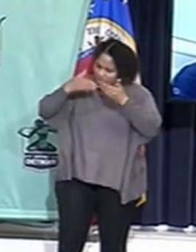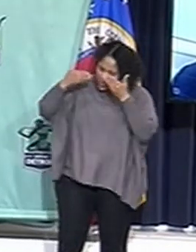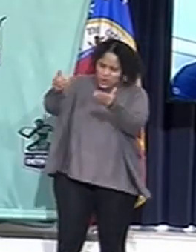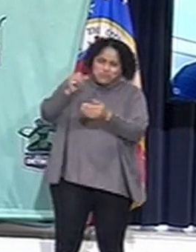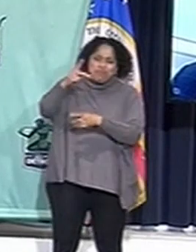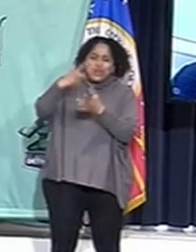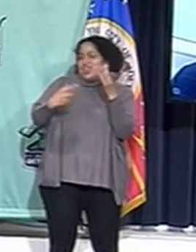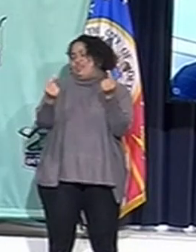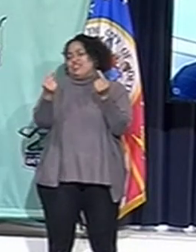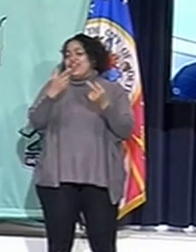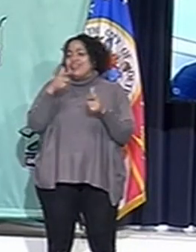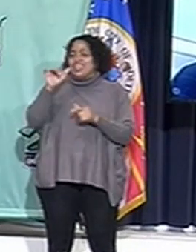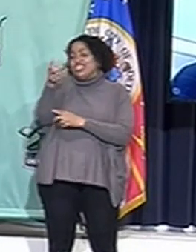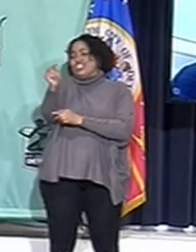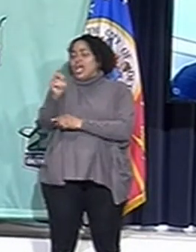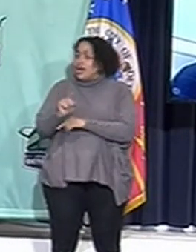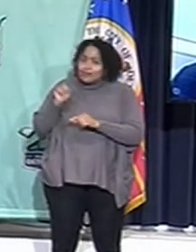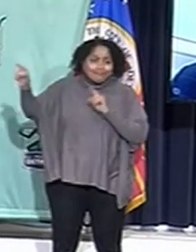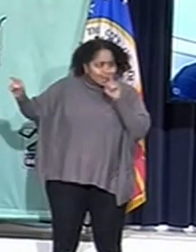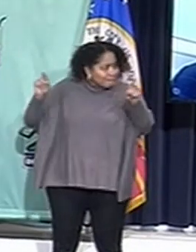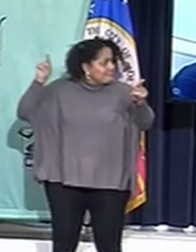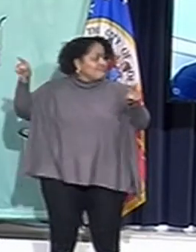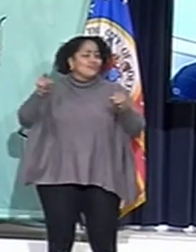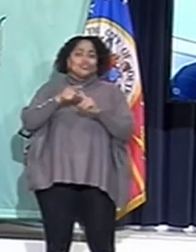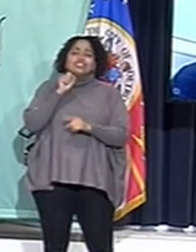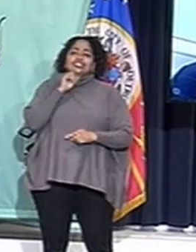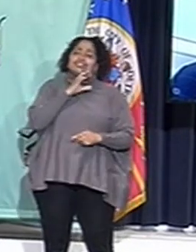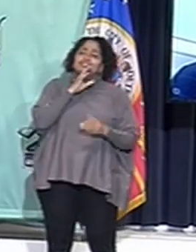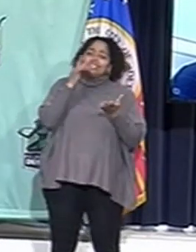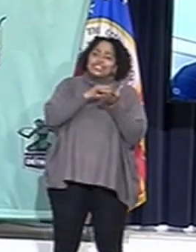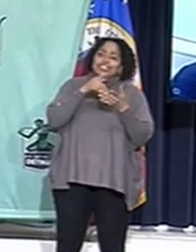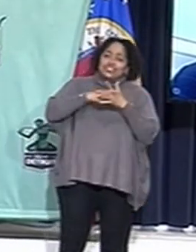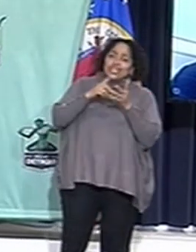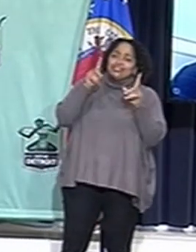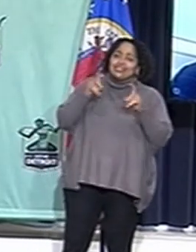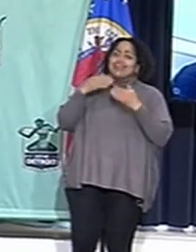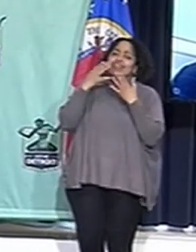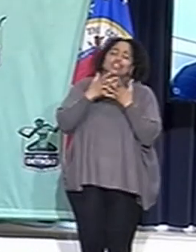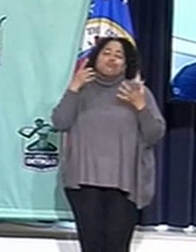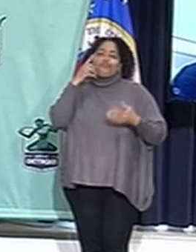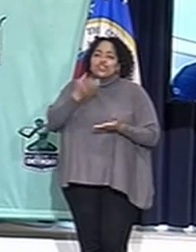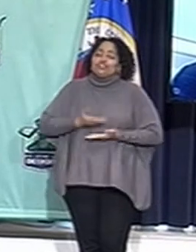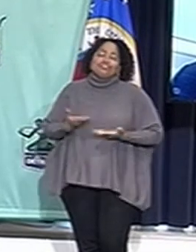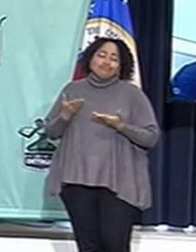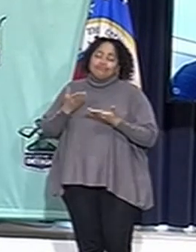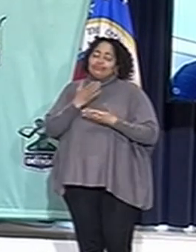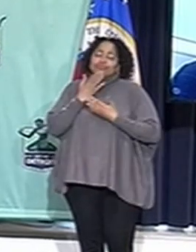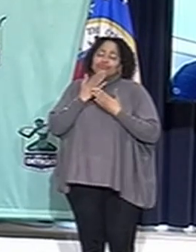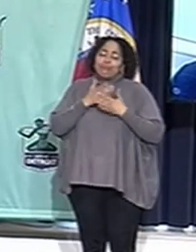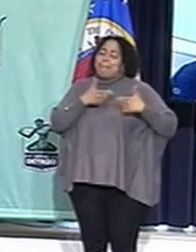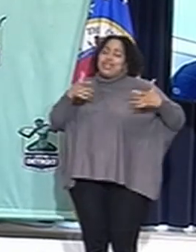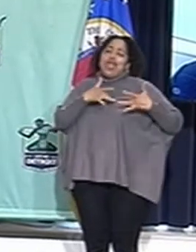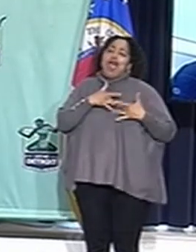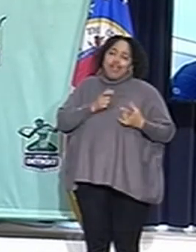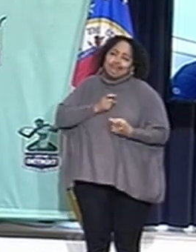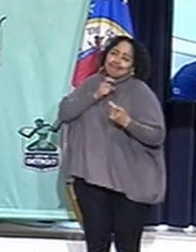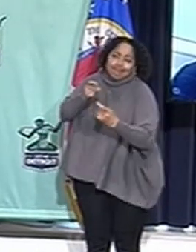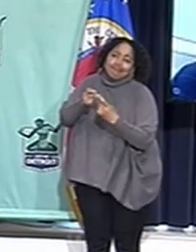the senior centers and start testing. But thank you very much, sir, for your generosity. And we